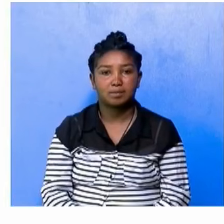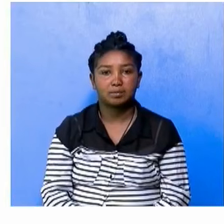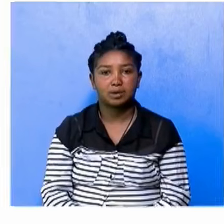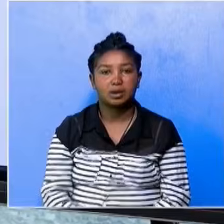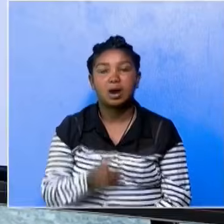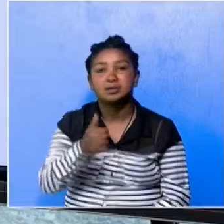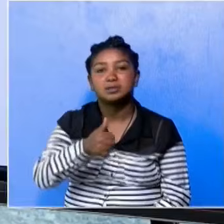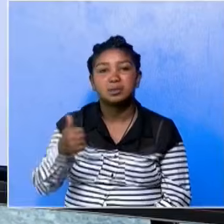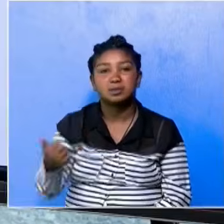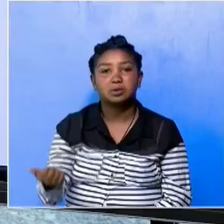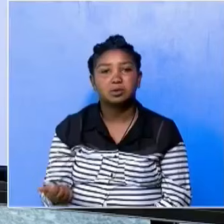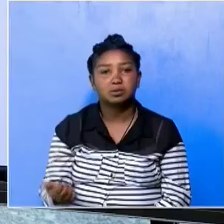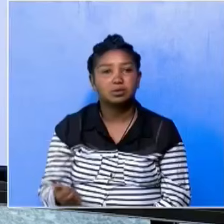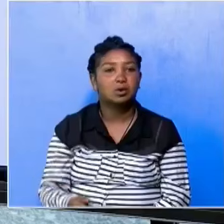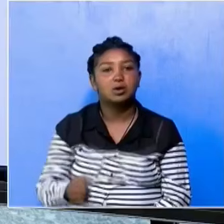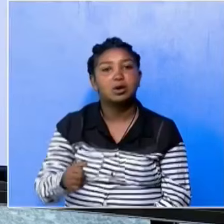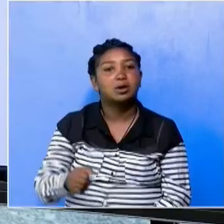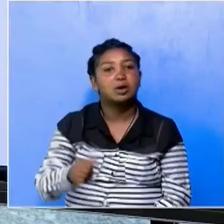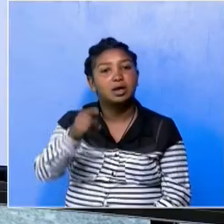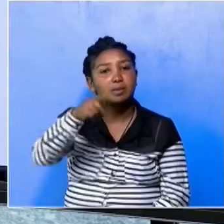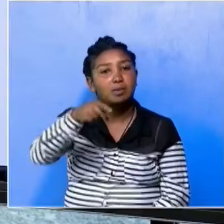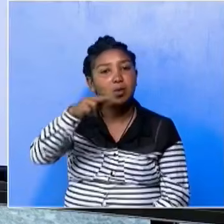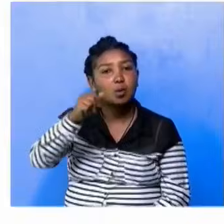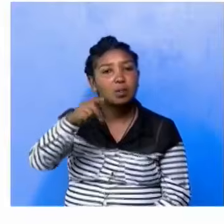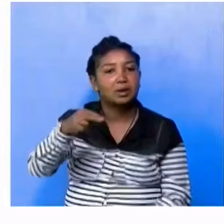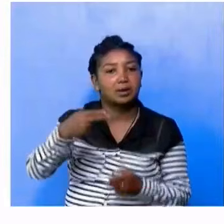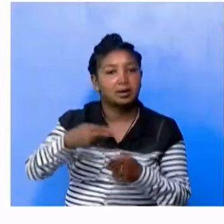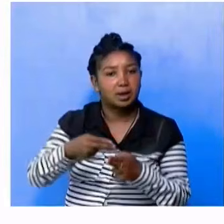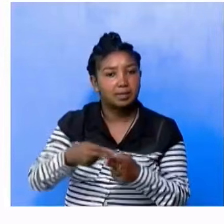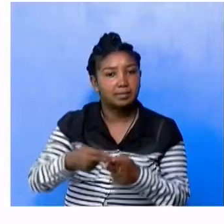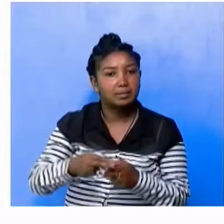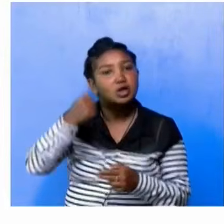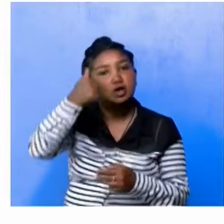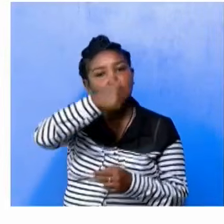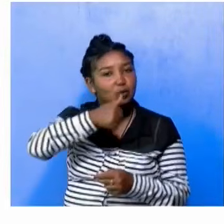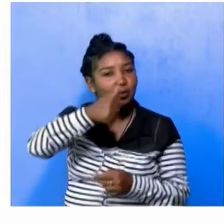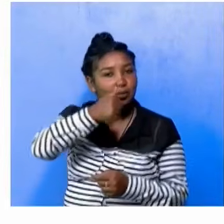this one is also a proper name. When we say Ethiopia,